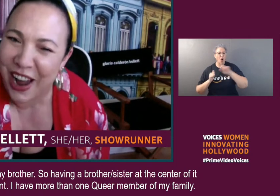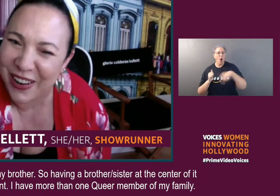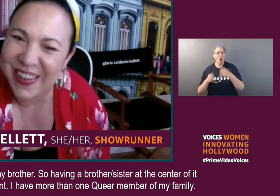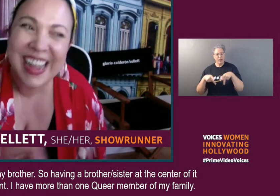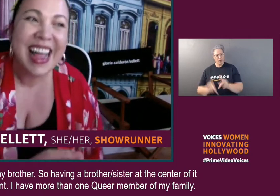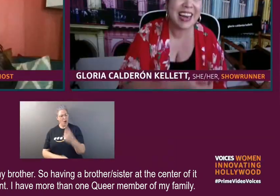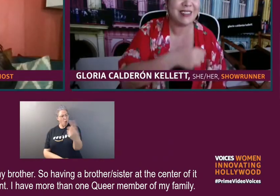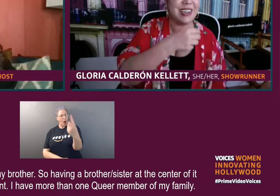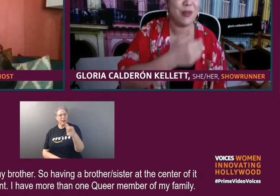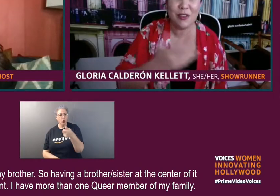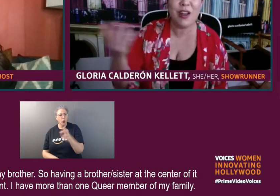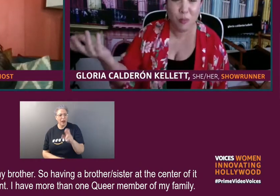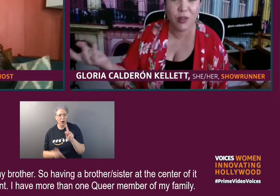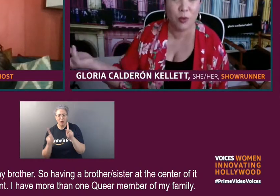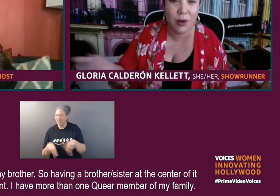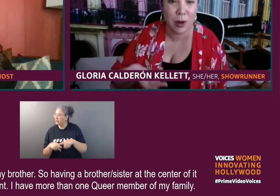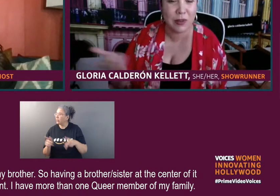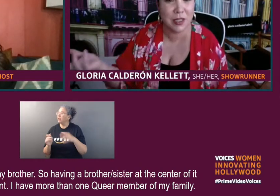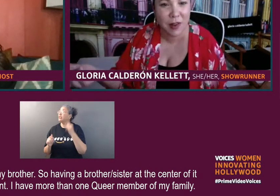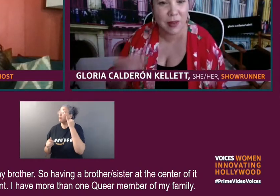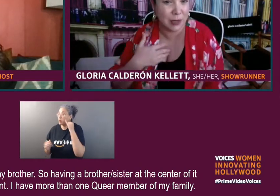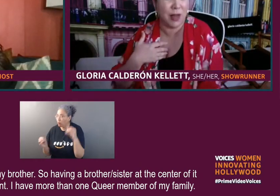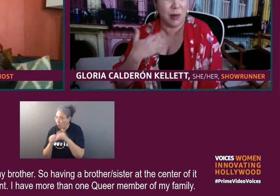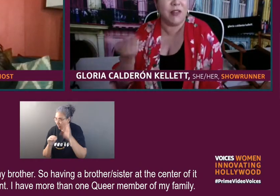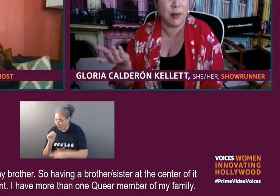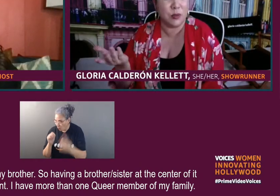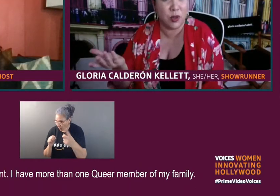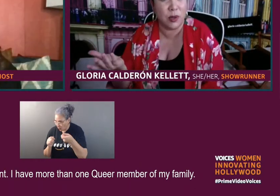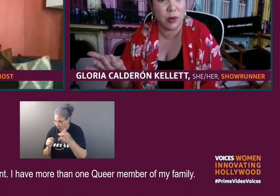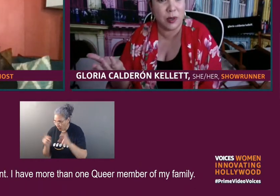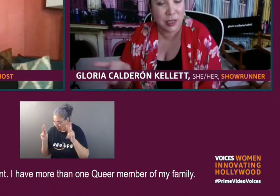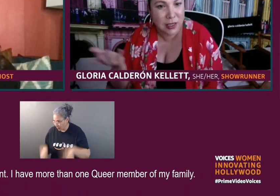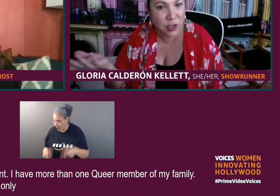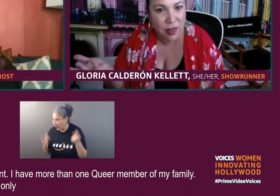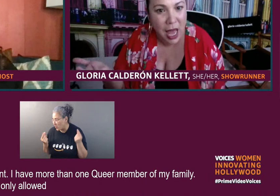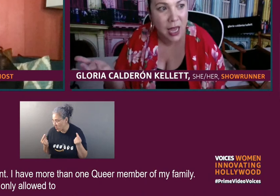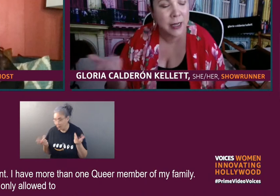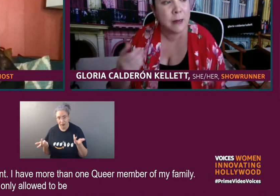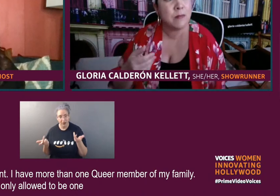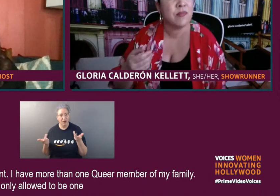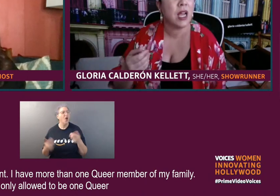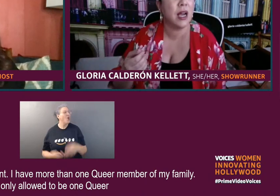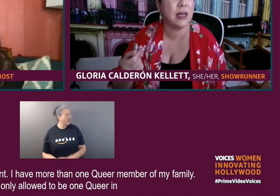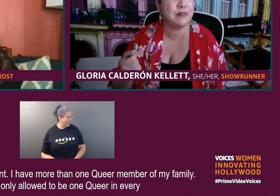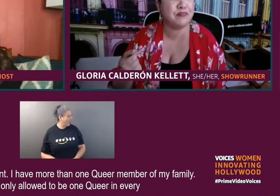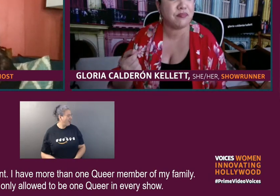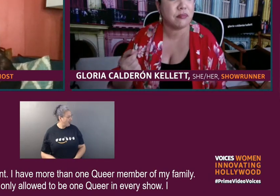in every show. And I was like, what if we have more than one queer person in the family? That's my, my family has more than one queer person. Let's do that.